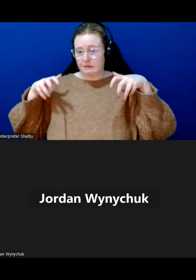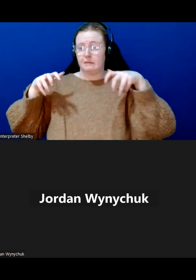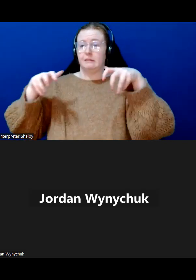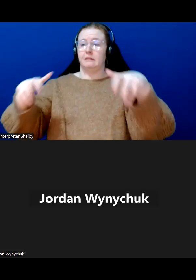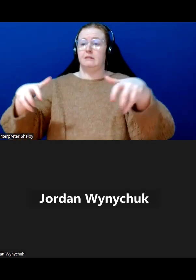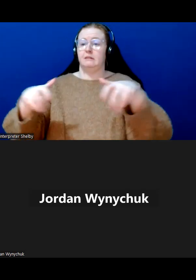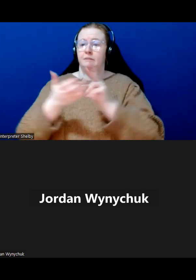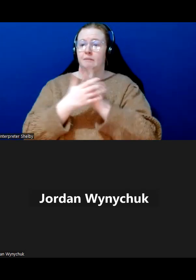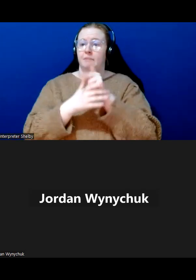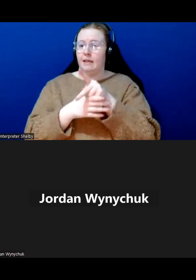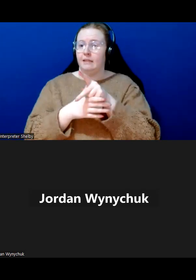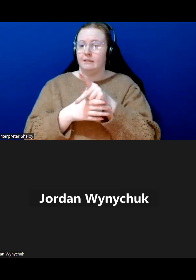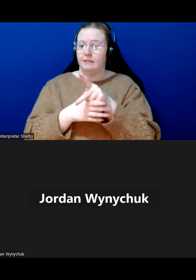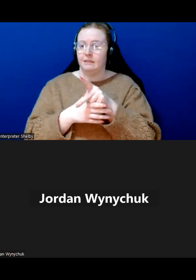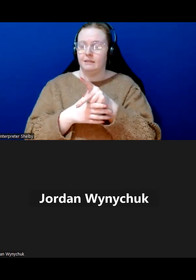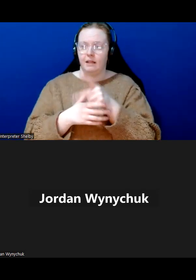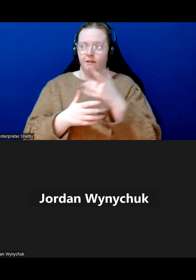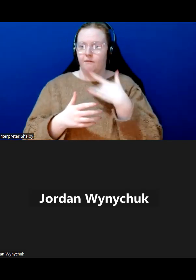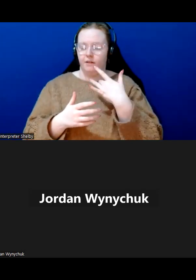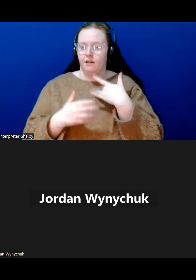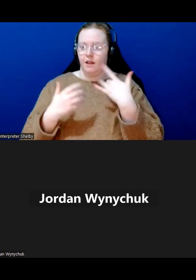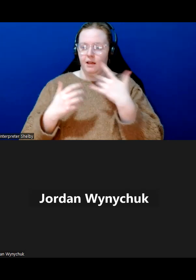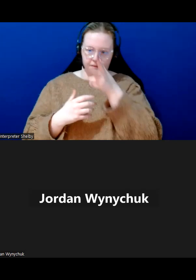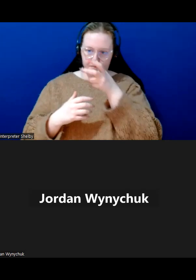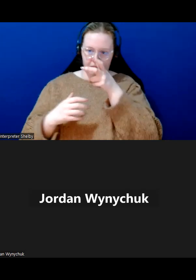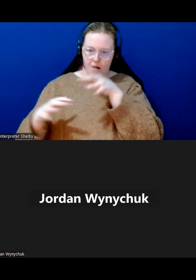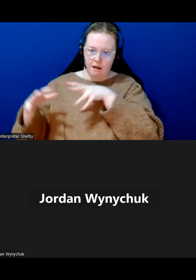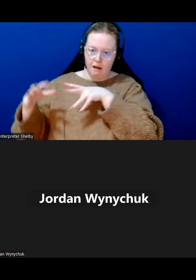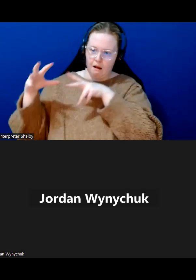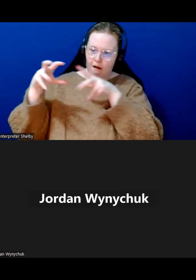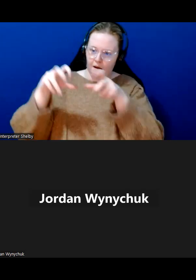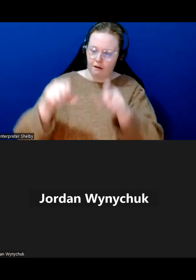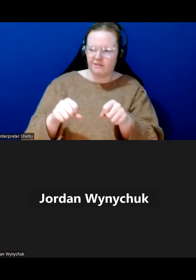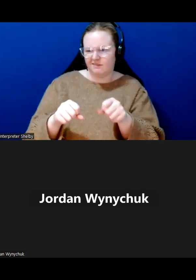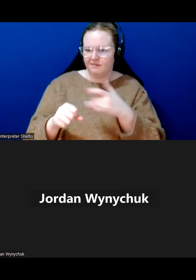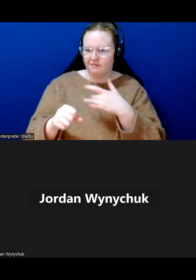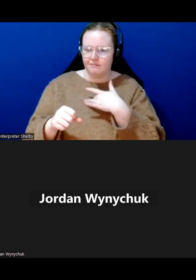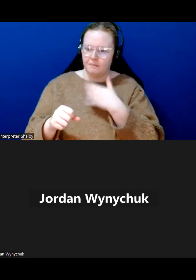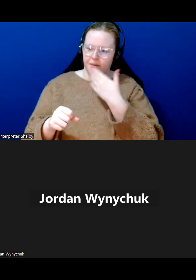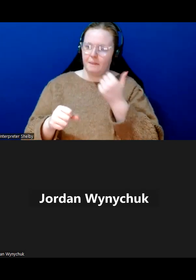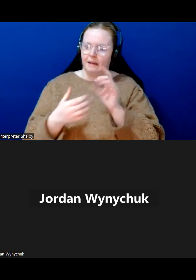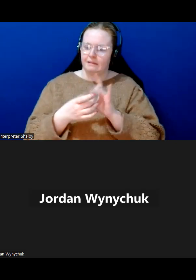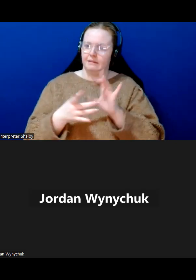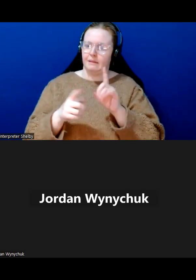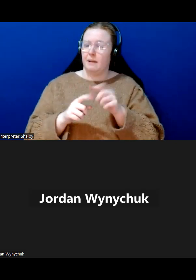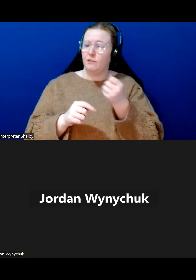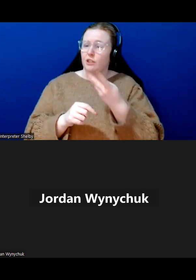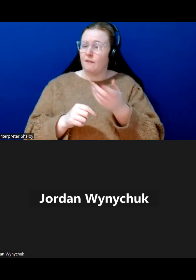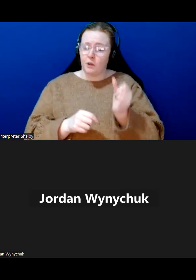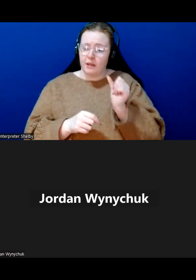a huge colony of them, they're like overtaking, it's almost better to kind of let the plant go. But if it's just a couple in the back, I do the Dawn dish